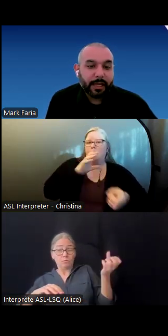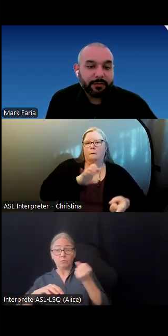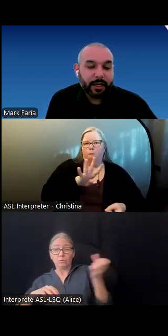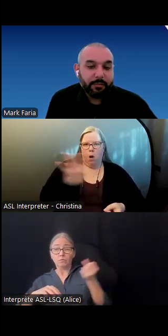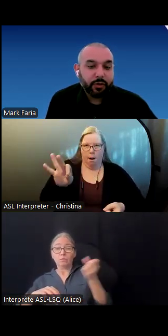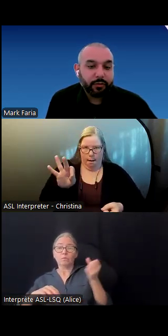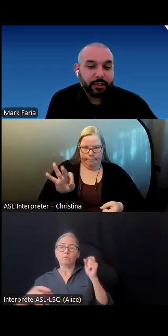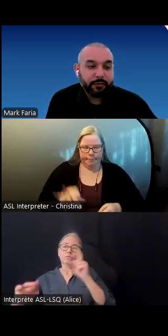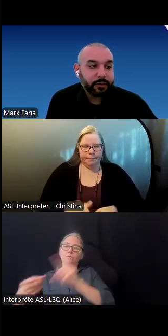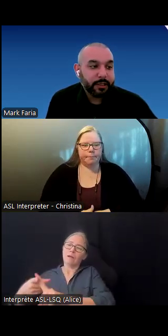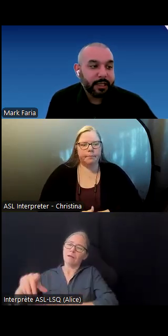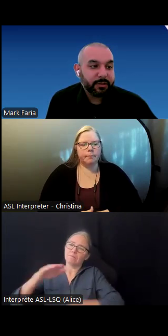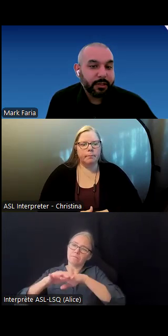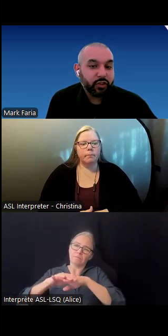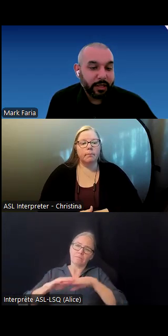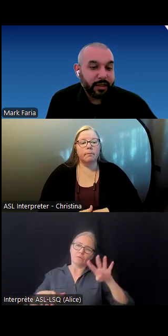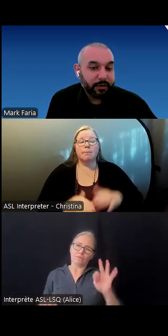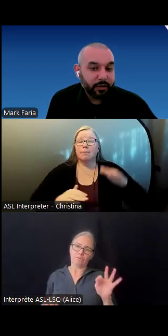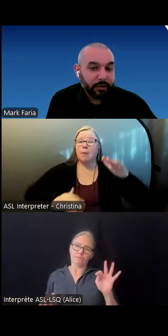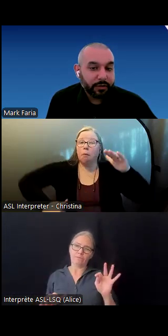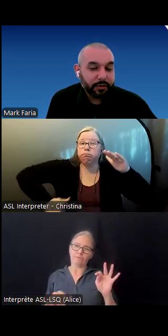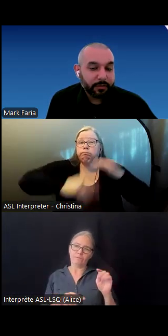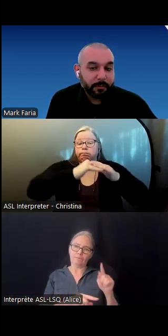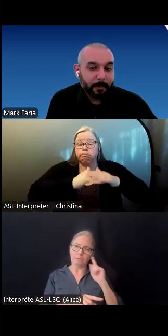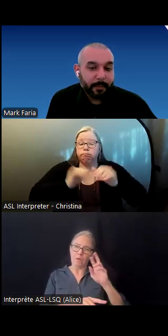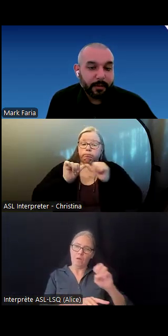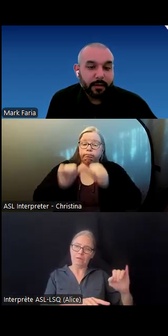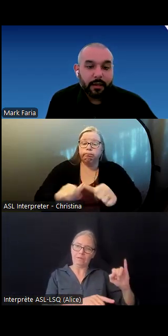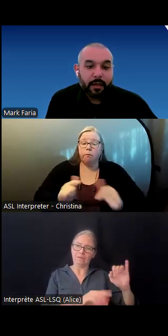maximum lifetime you can receive for CDSB is $20,000.